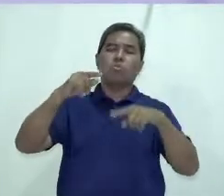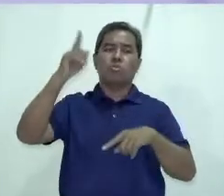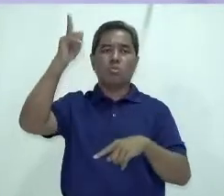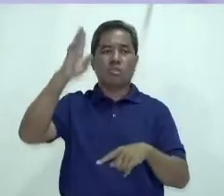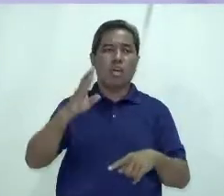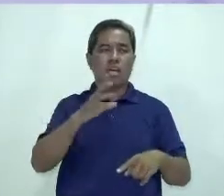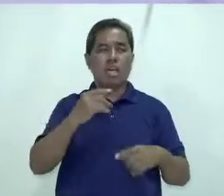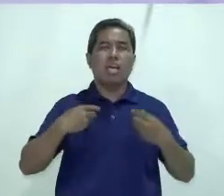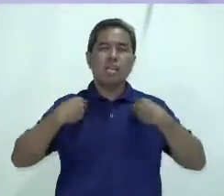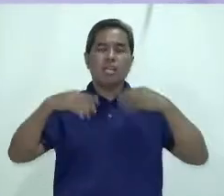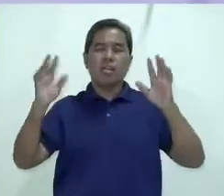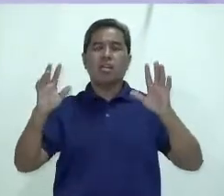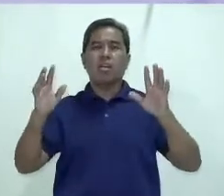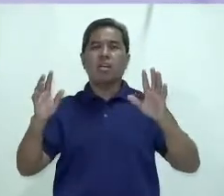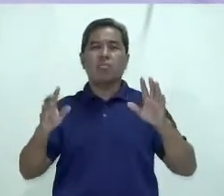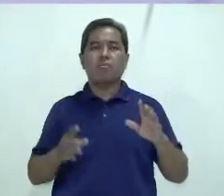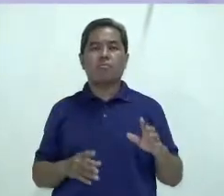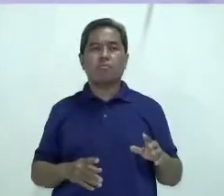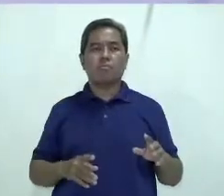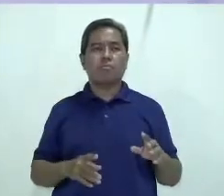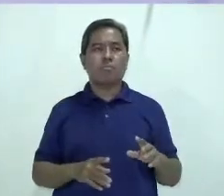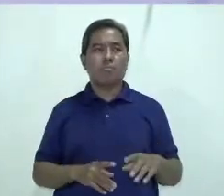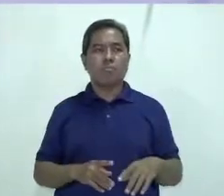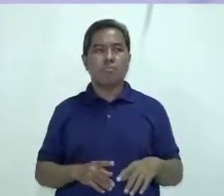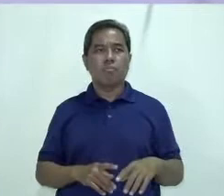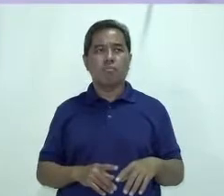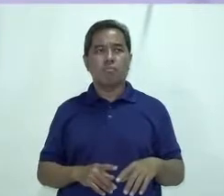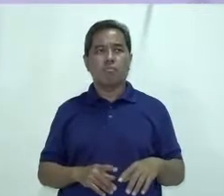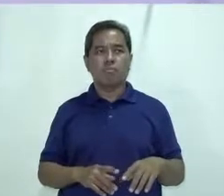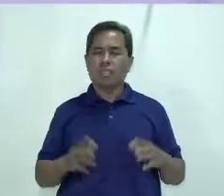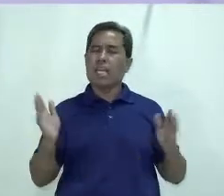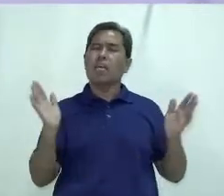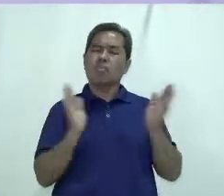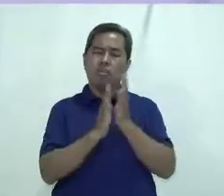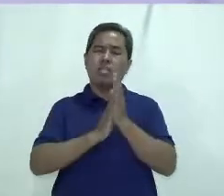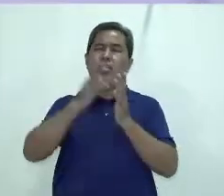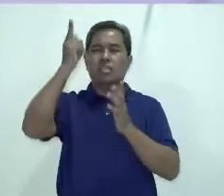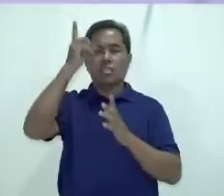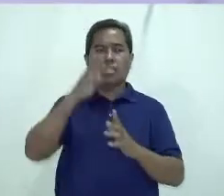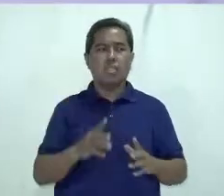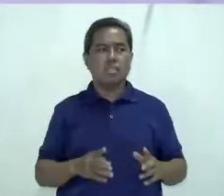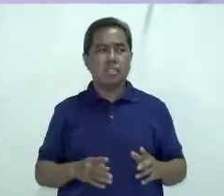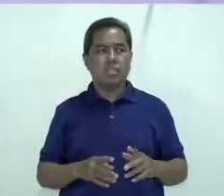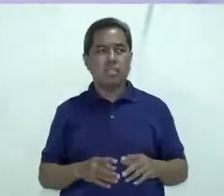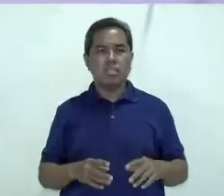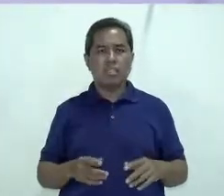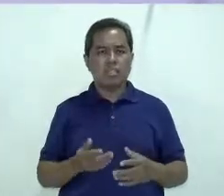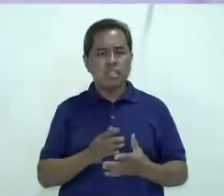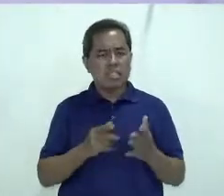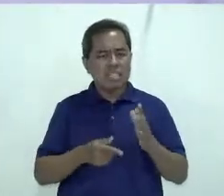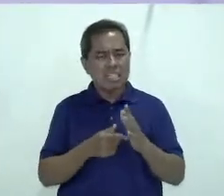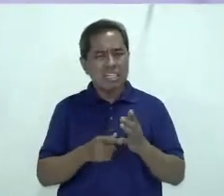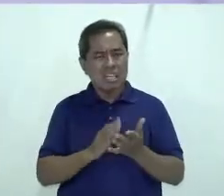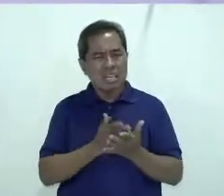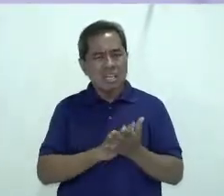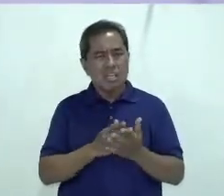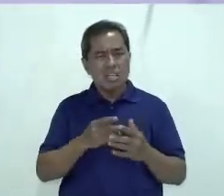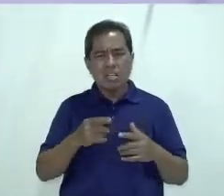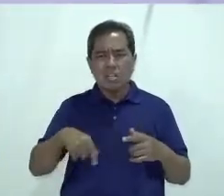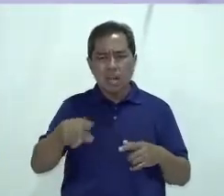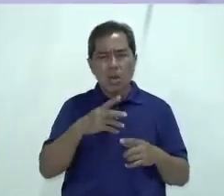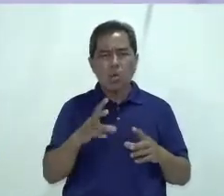situation to God. They praised him as well. They praised him as well. Some of us right now who are going through a